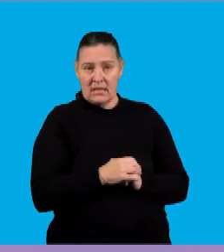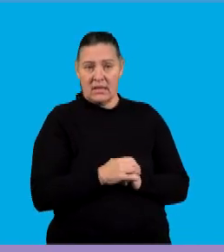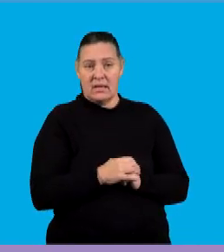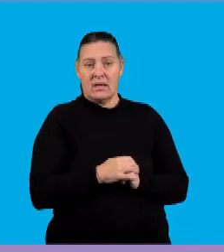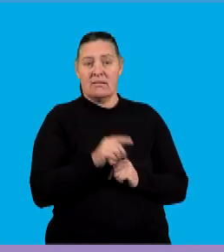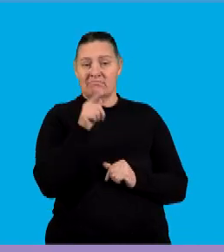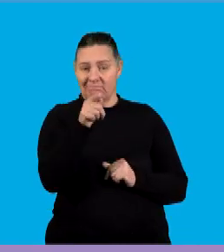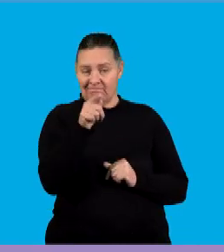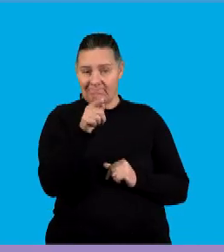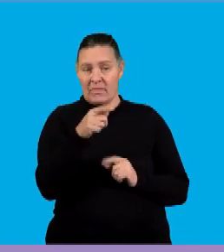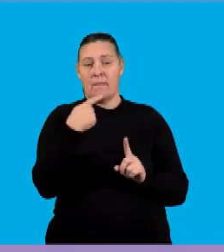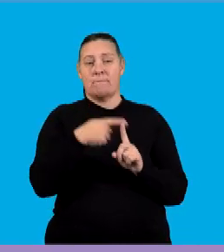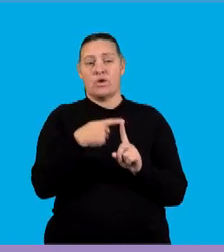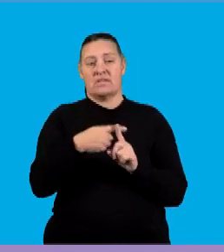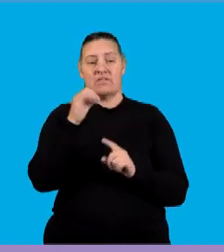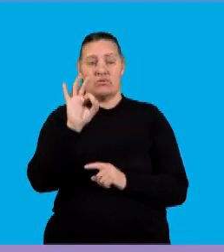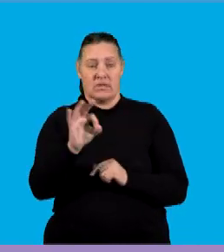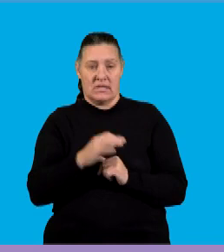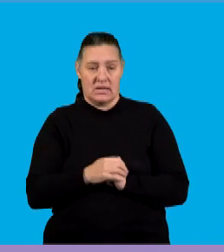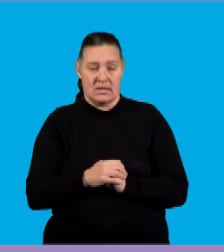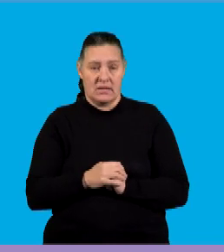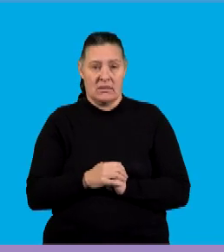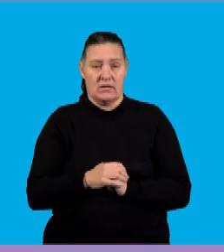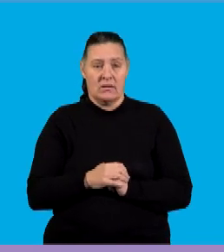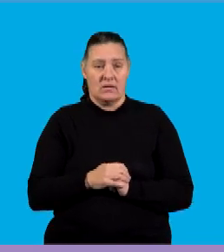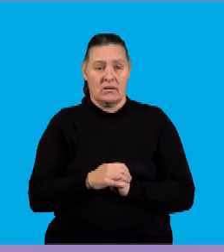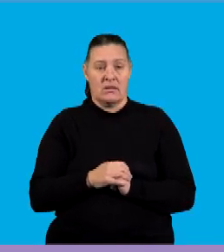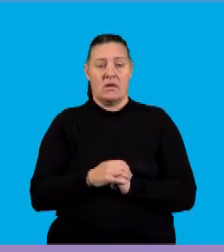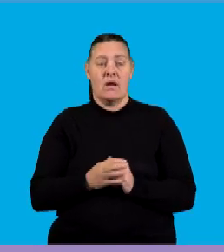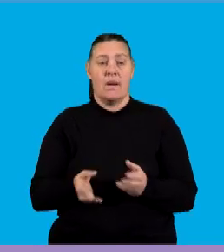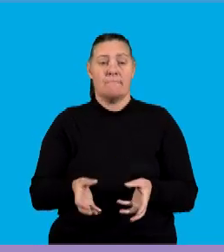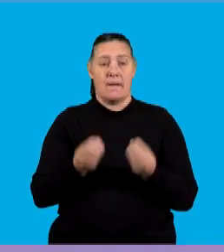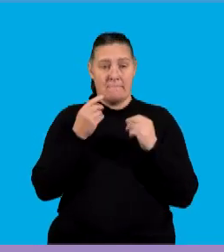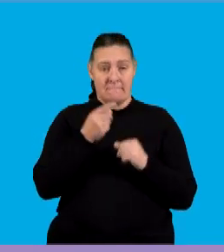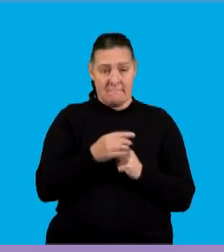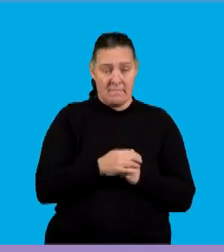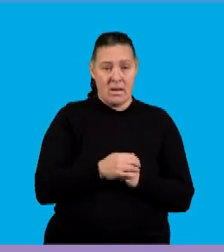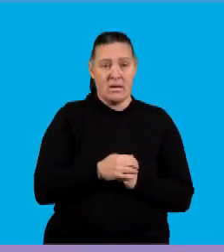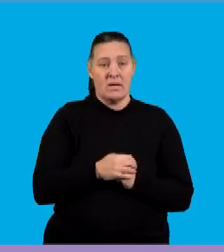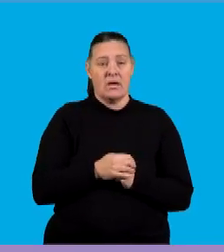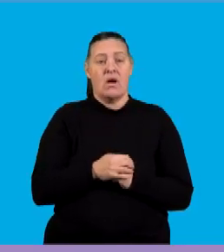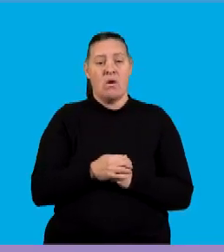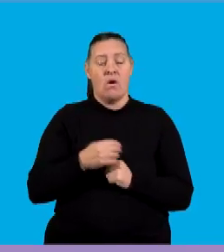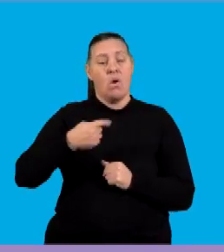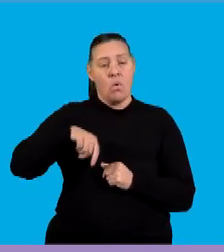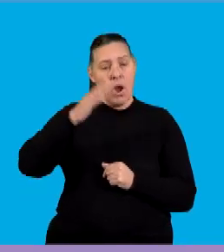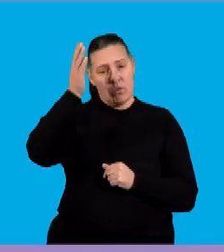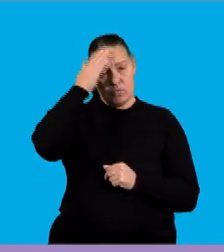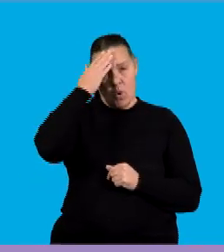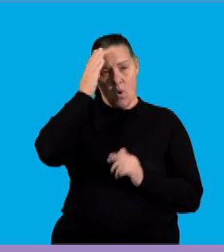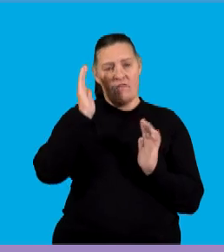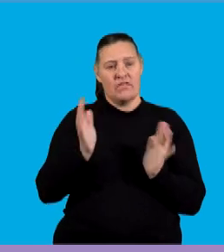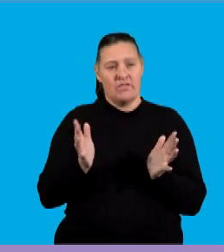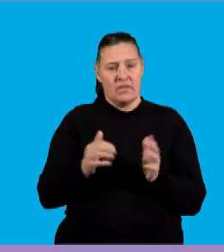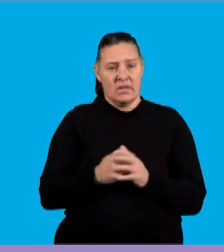a positive 3. So that means that when it comes to our standard form equation, we already know that our